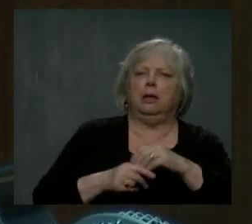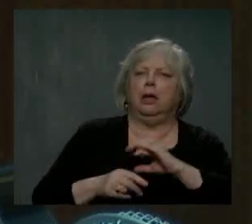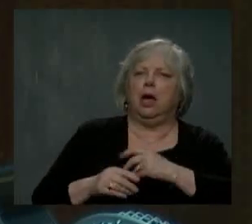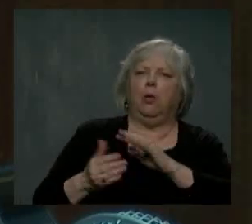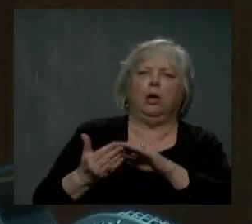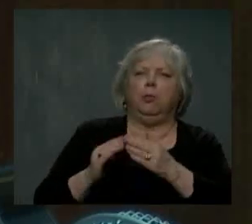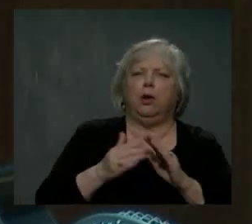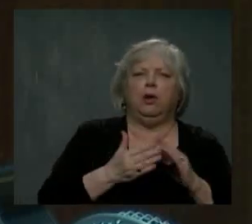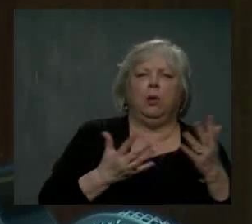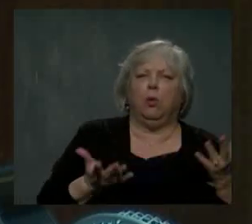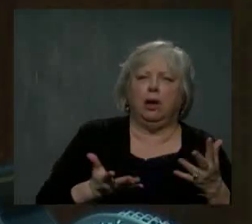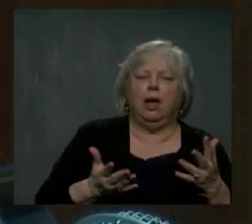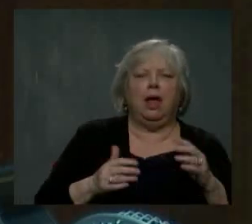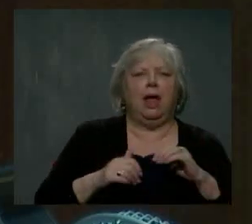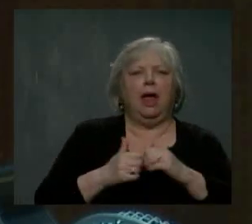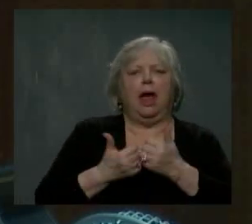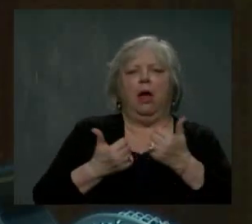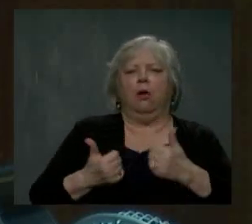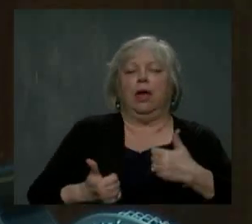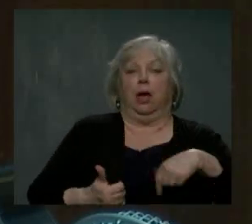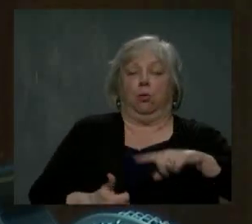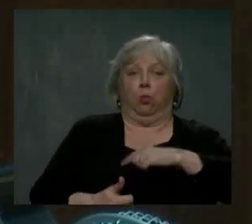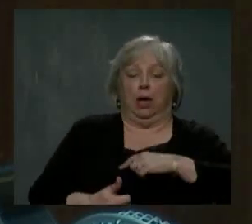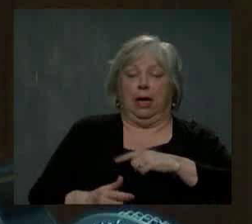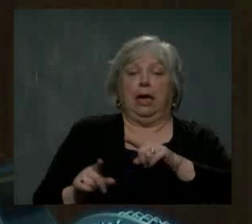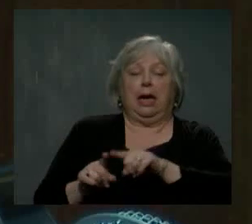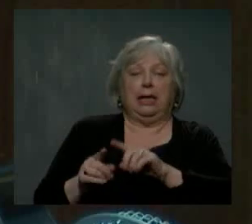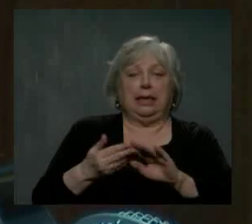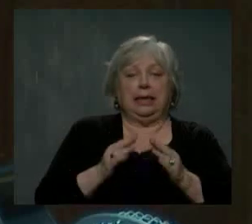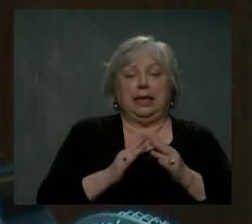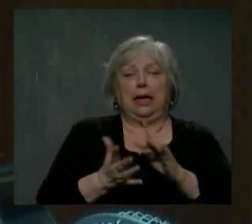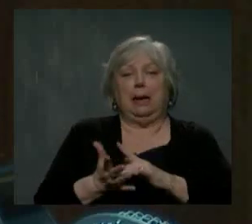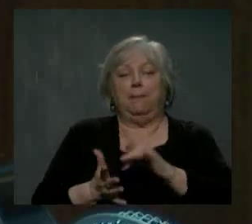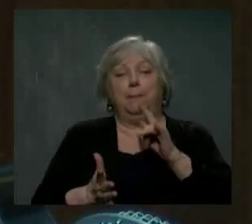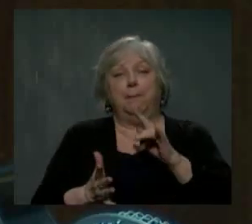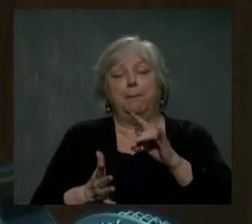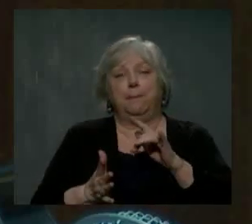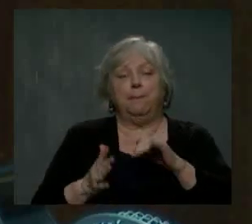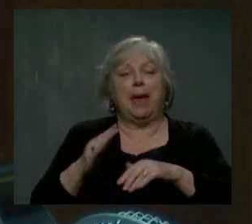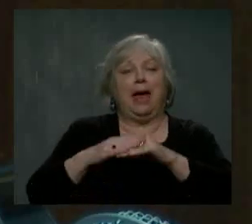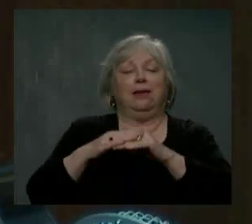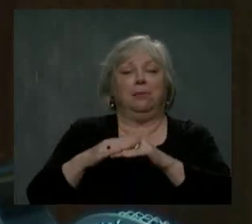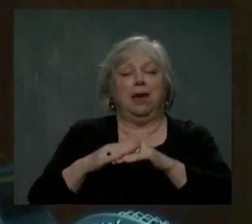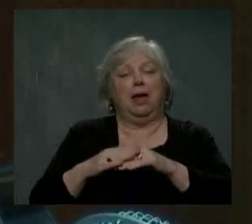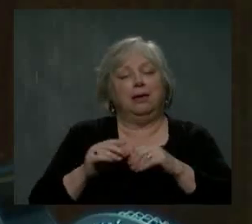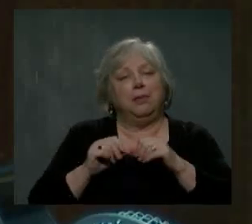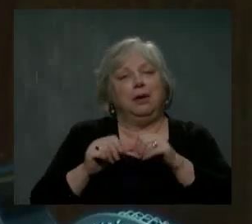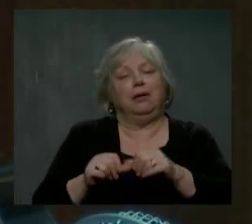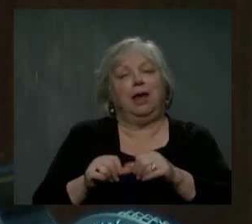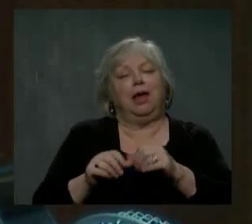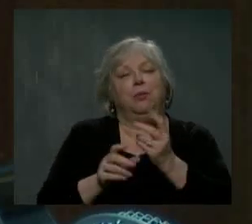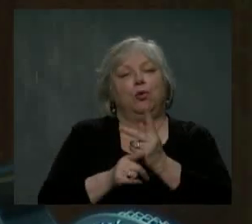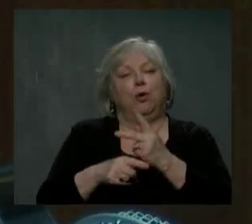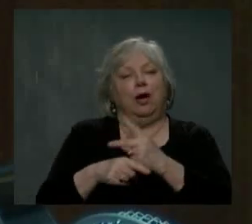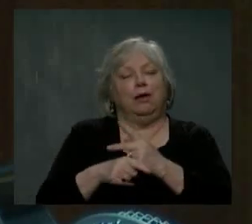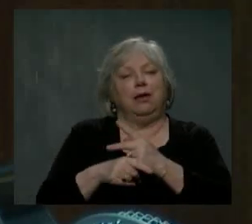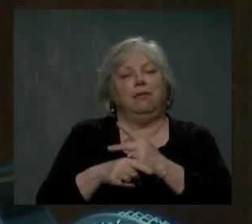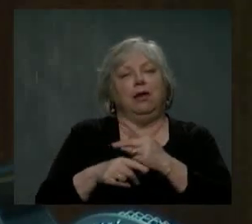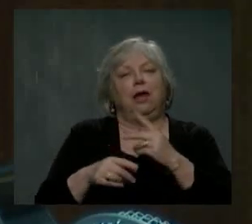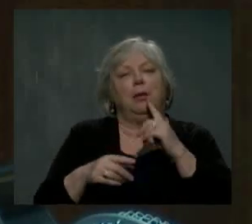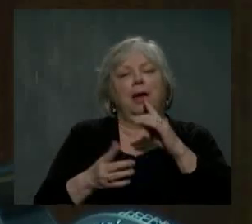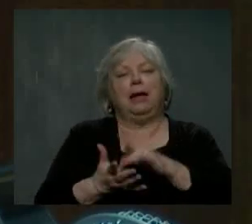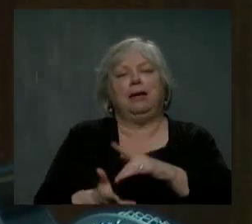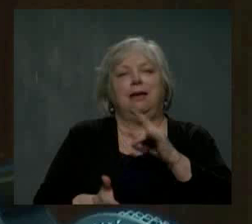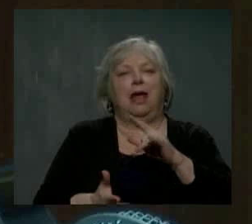community? How can we, as a city, maximize and maintain productivity into late adulthood by tapping the wealth